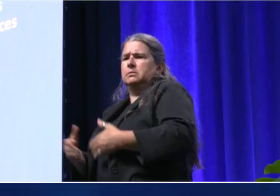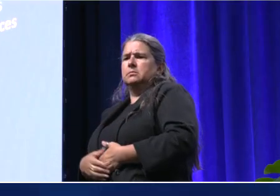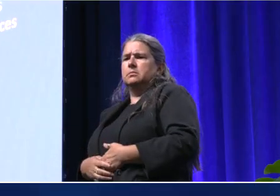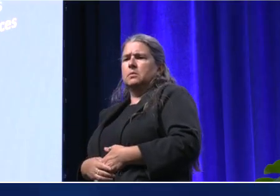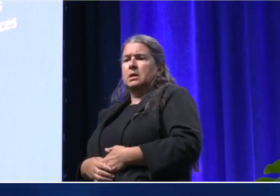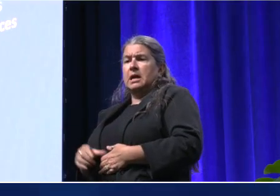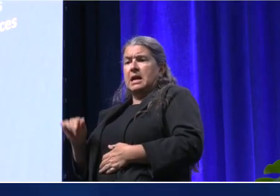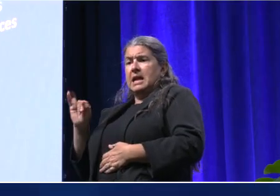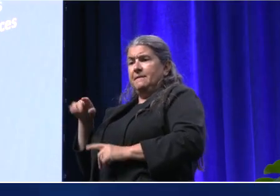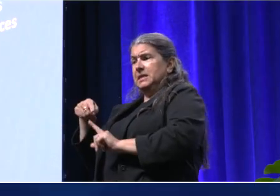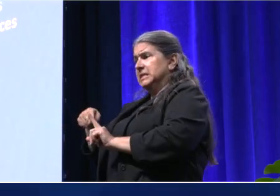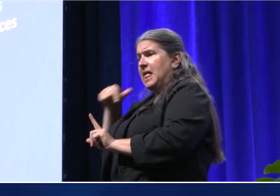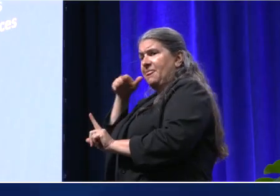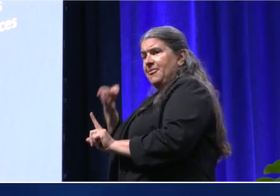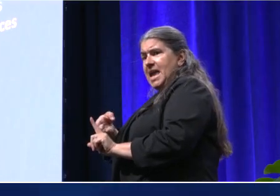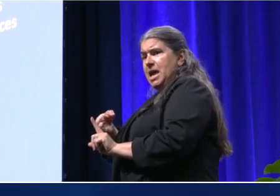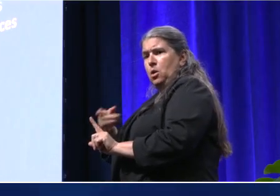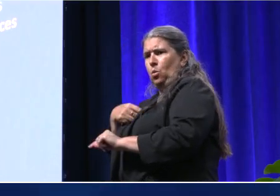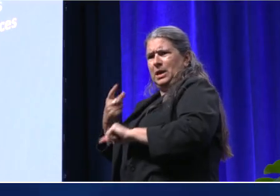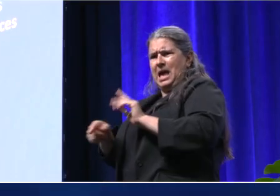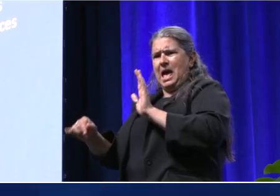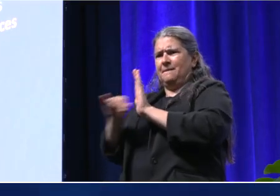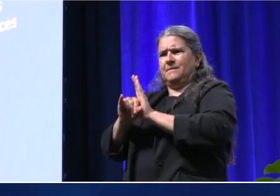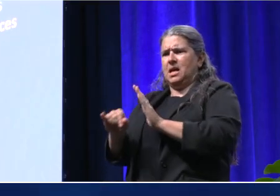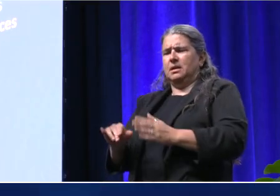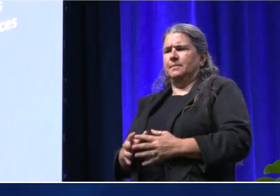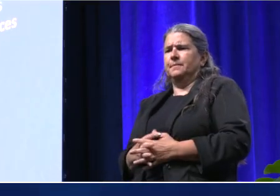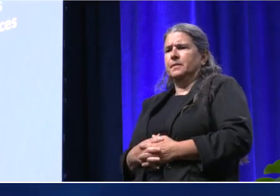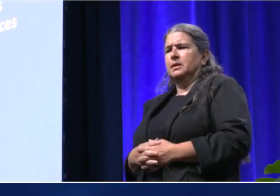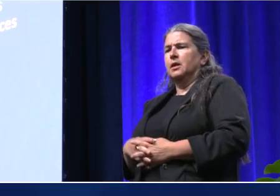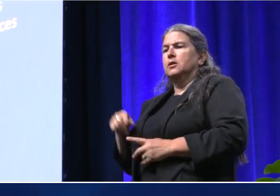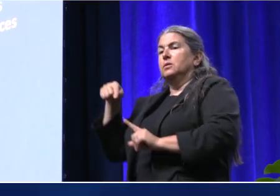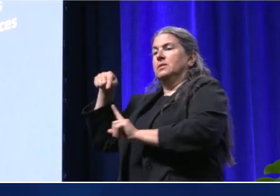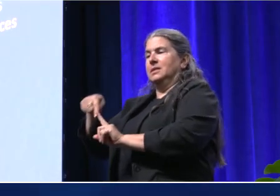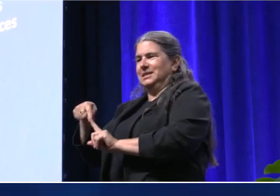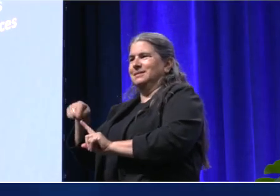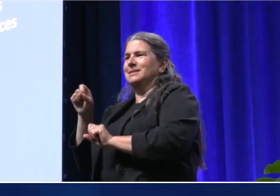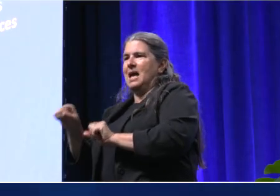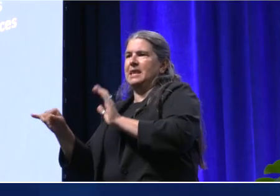So since we started about 3 years ago, we've now analyzed